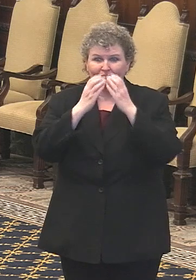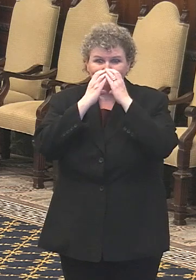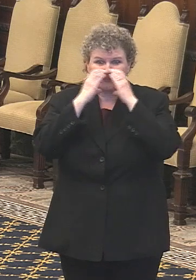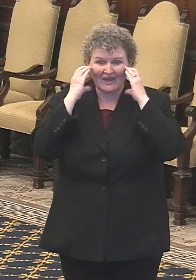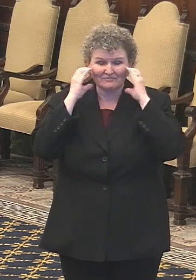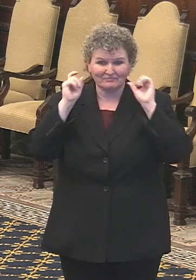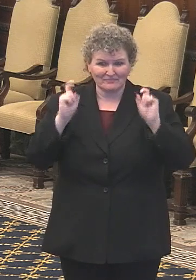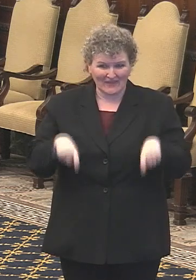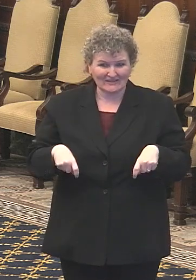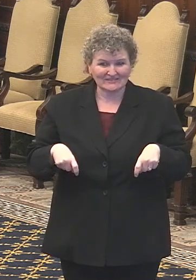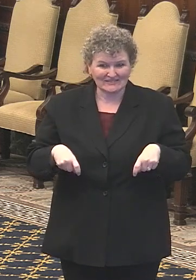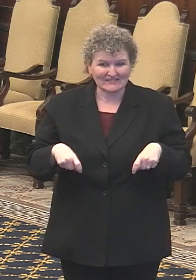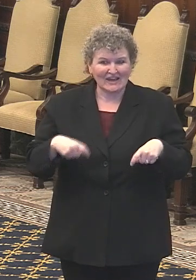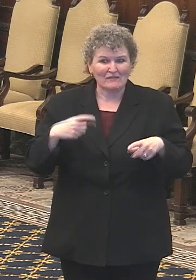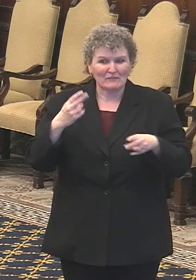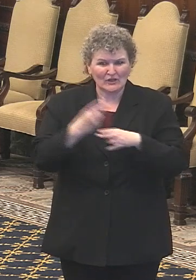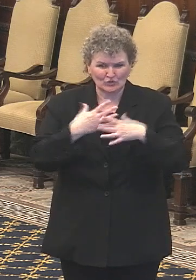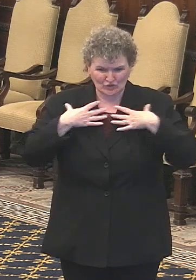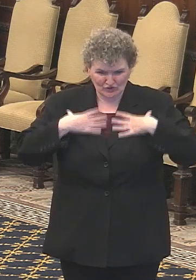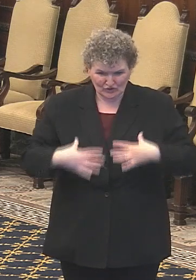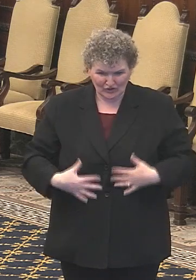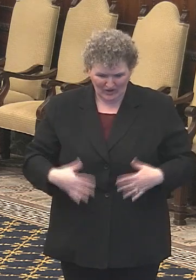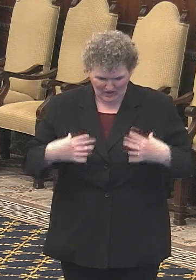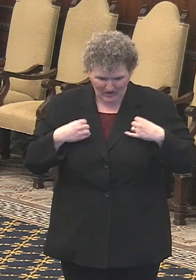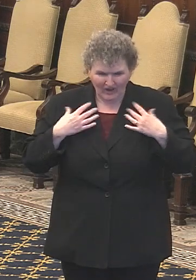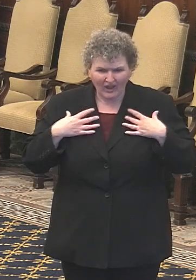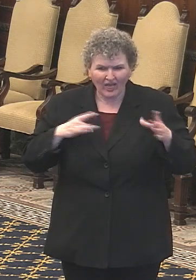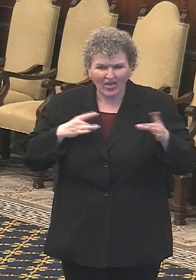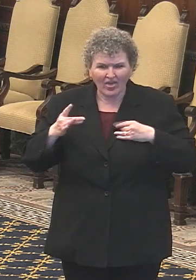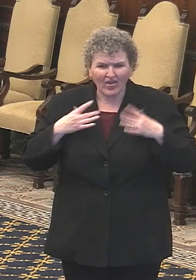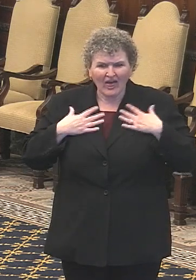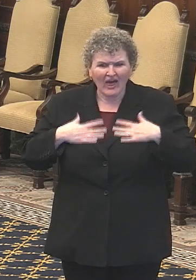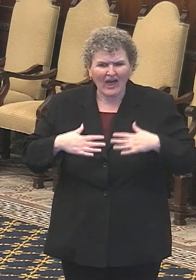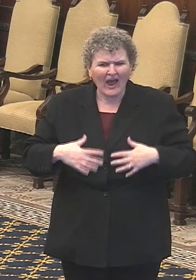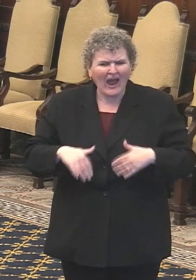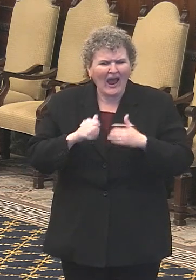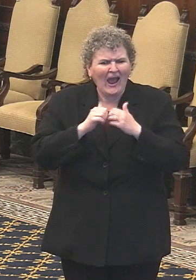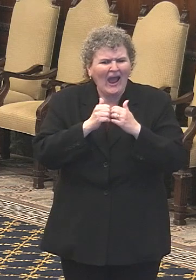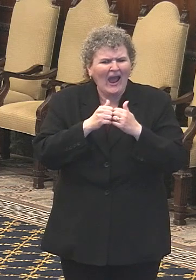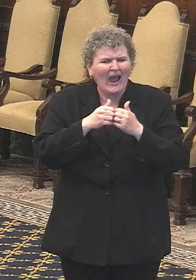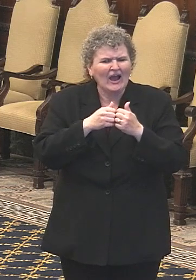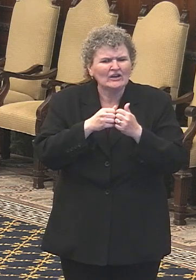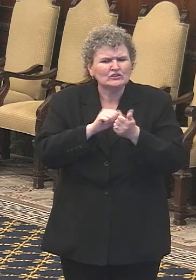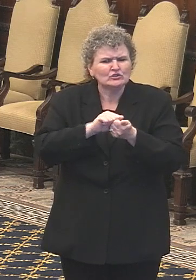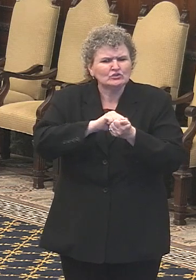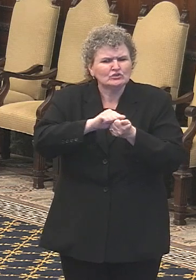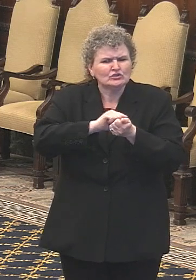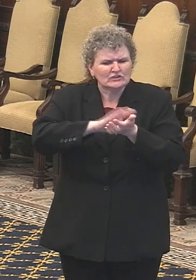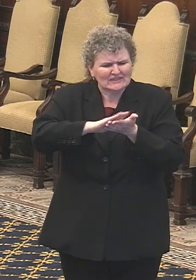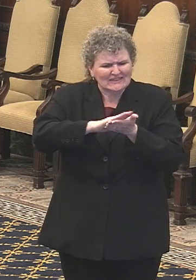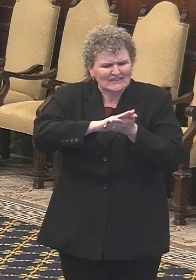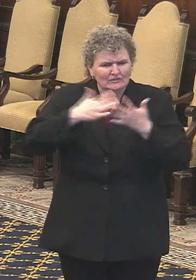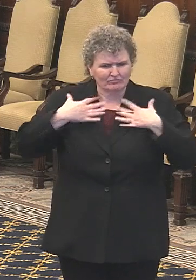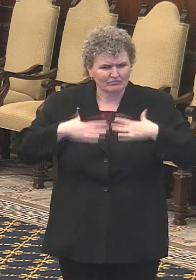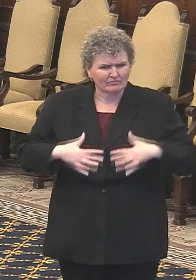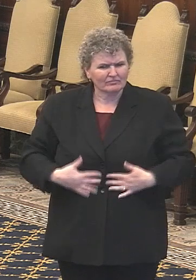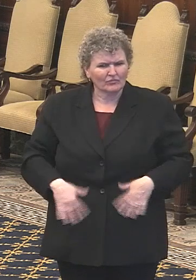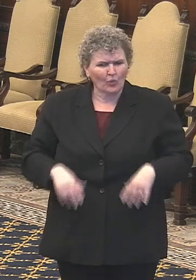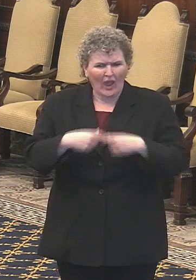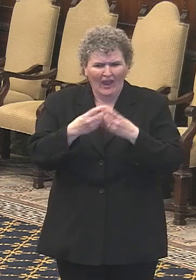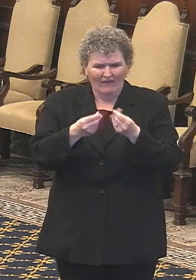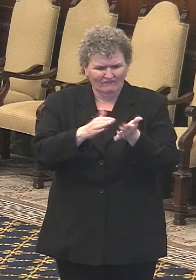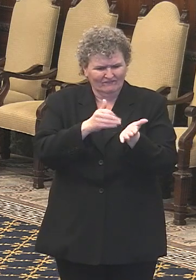masks. Would you suggest any type of detergent to clean those cloth masks with, to make sure